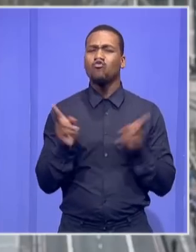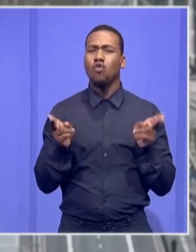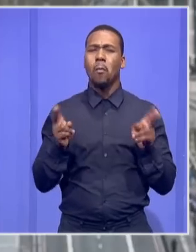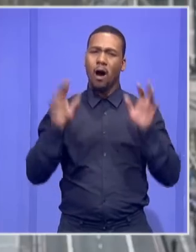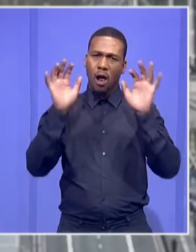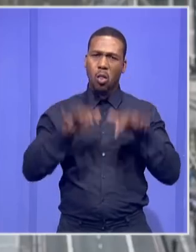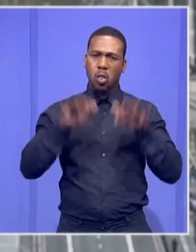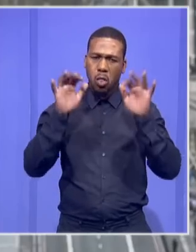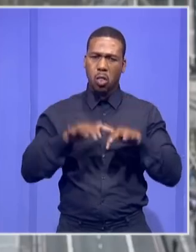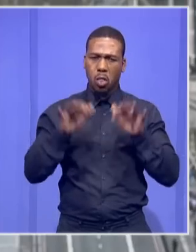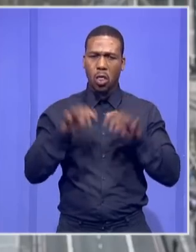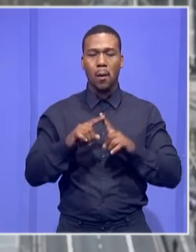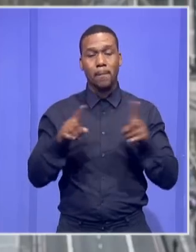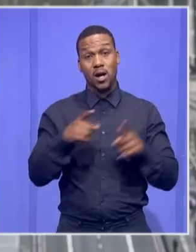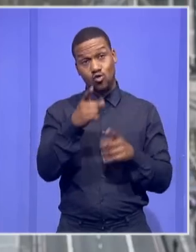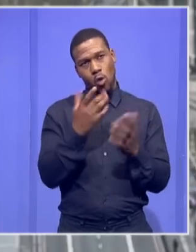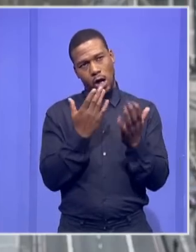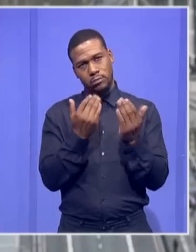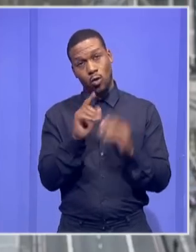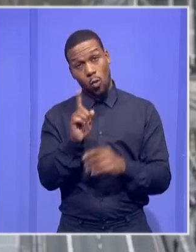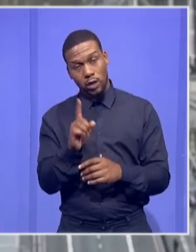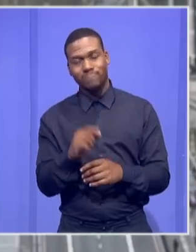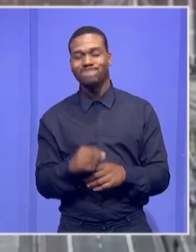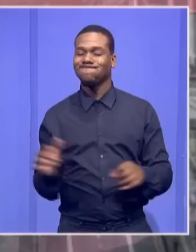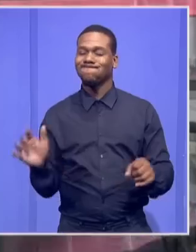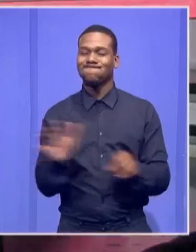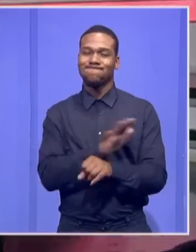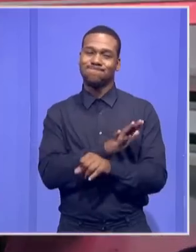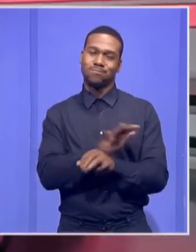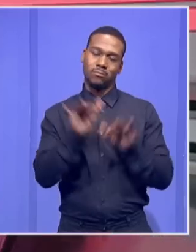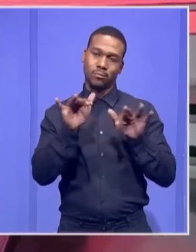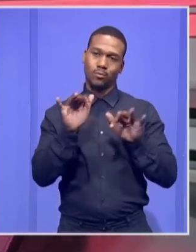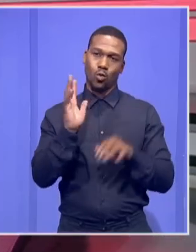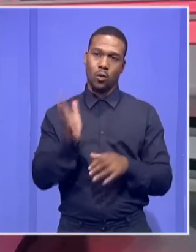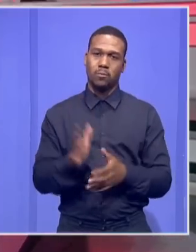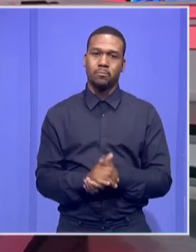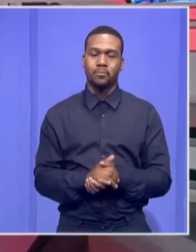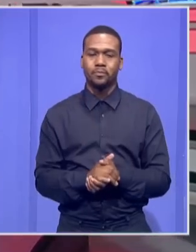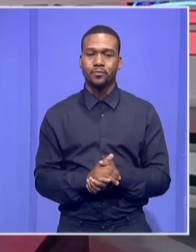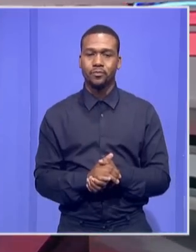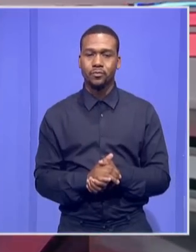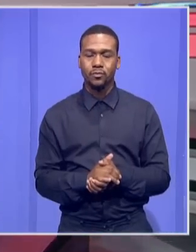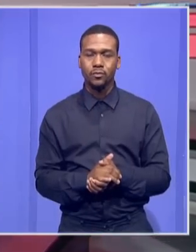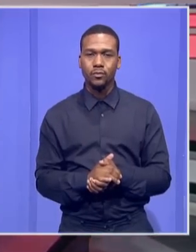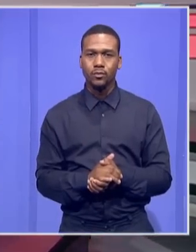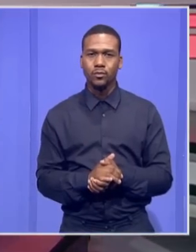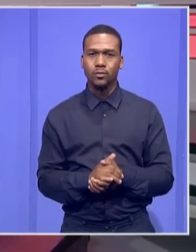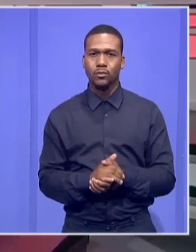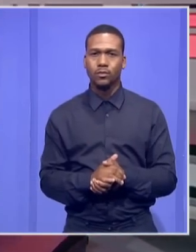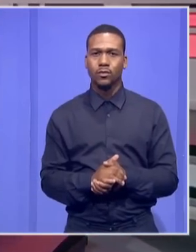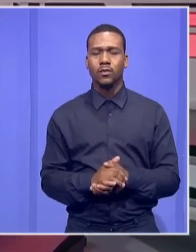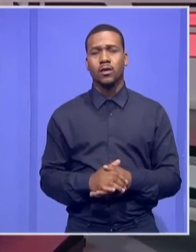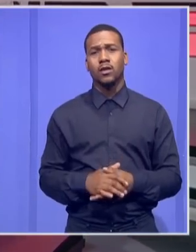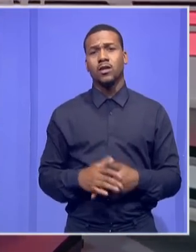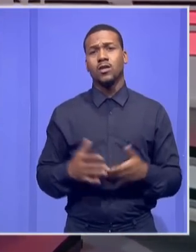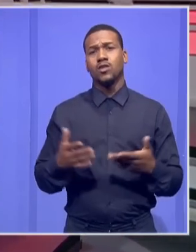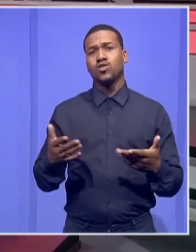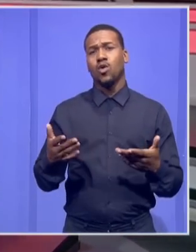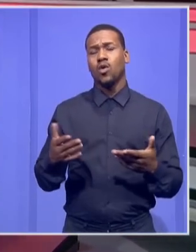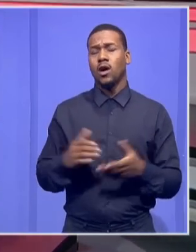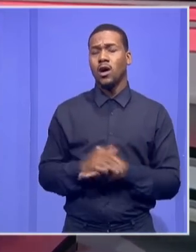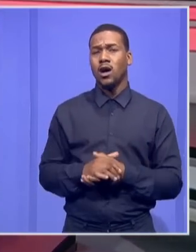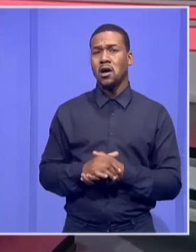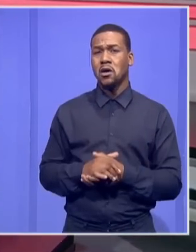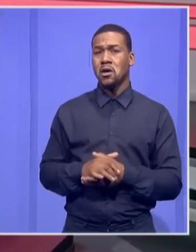London absolutely full. So somebody who's not necessarily that used to the liquid sunshine anymore